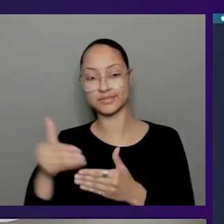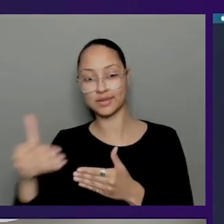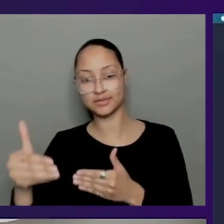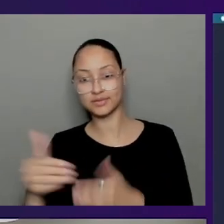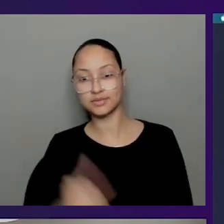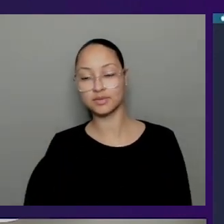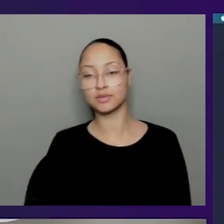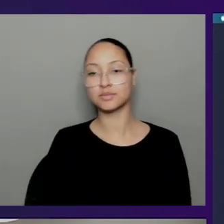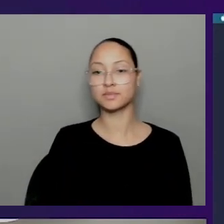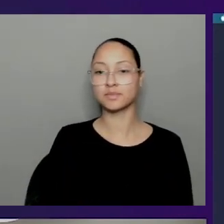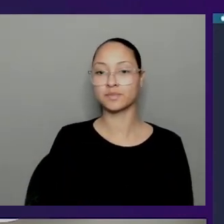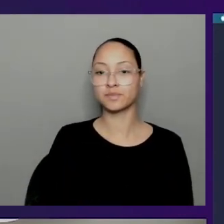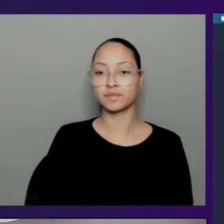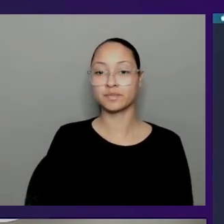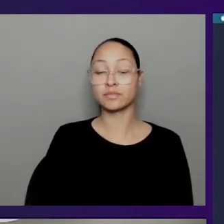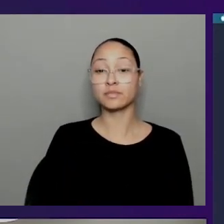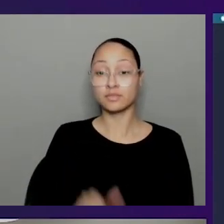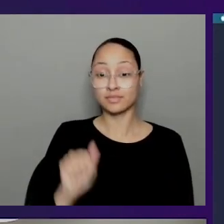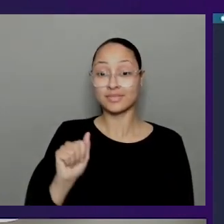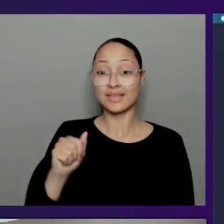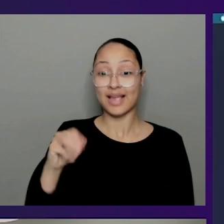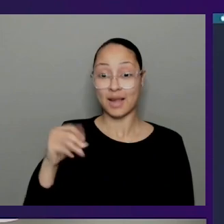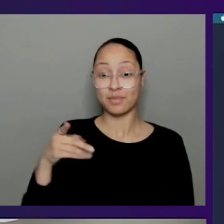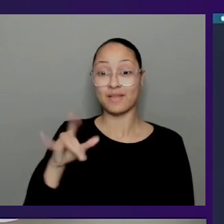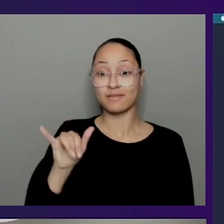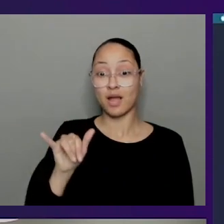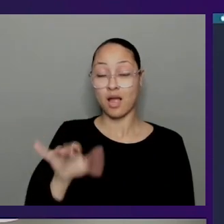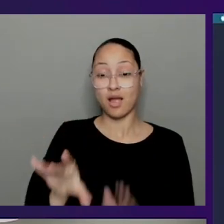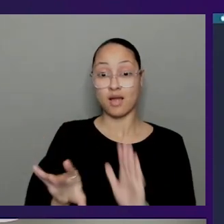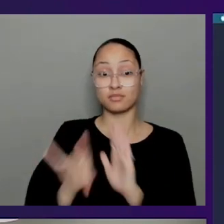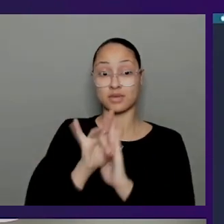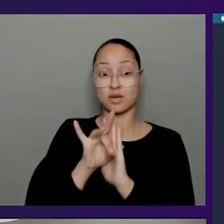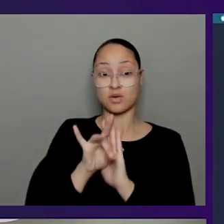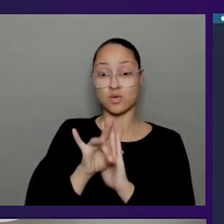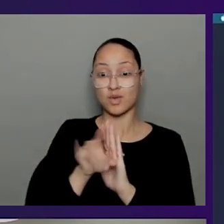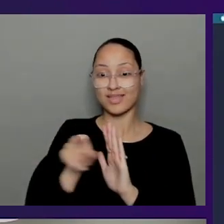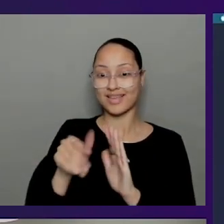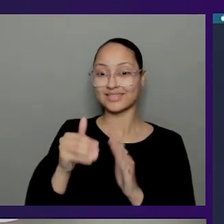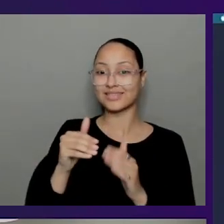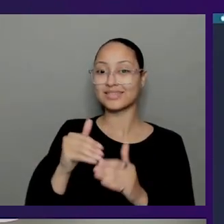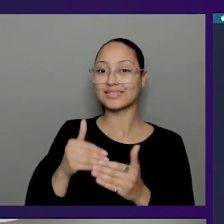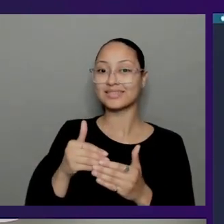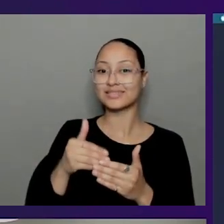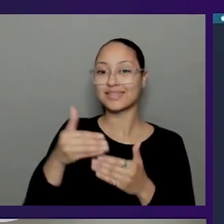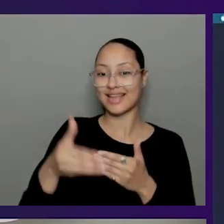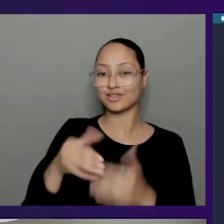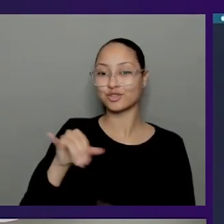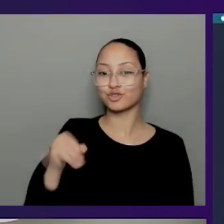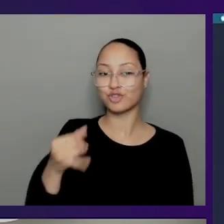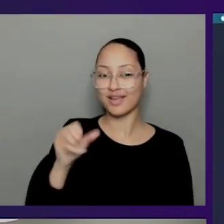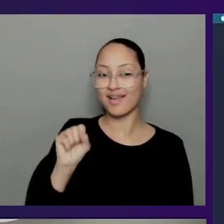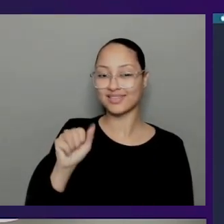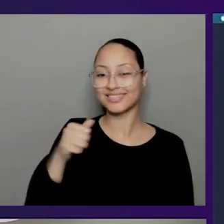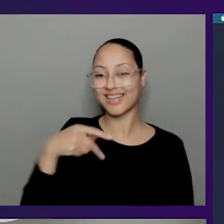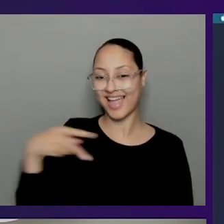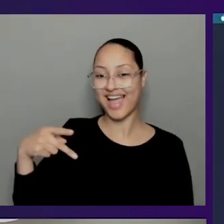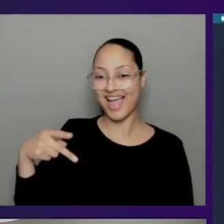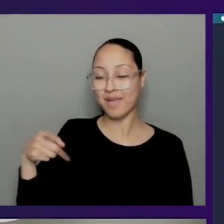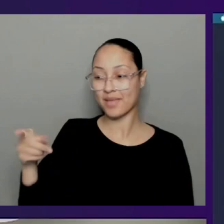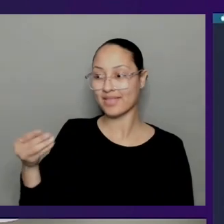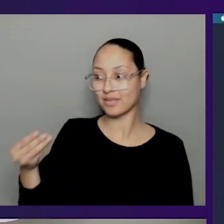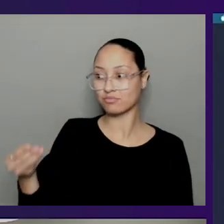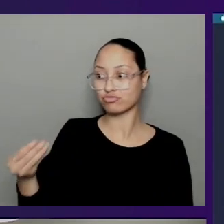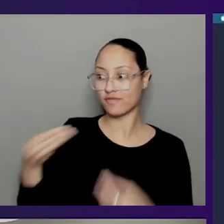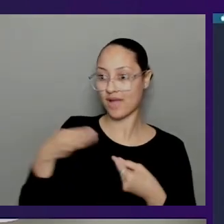Now, Amplify has detected that this is a Next.js app, and it's provided for me some great build and